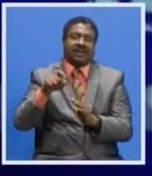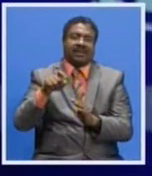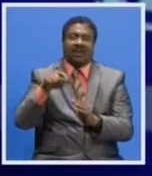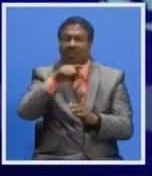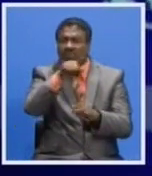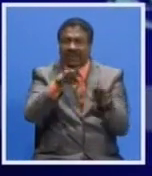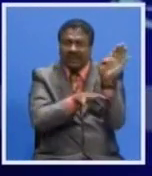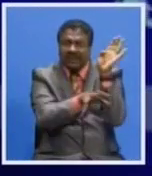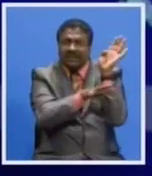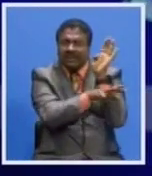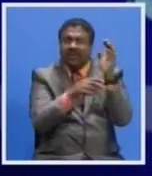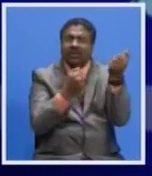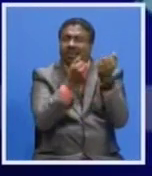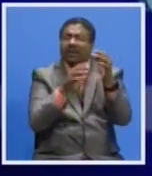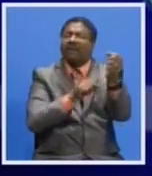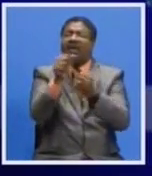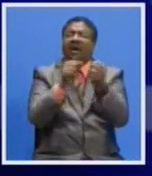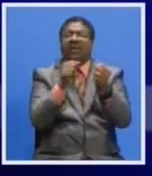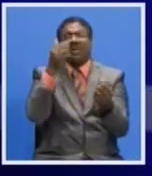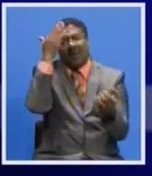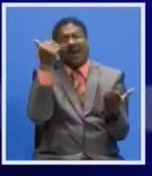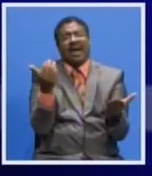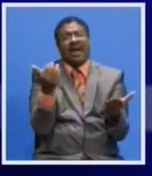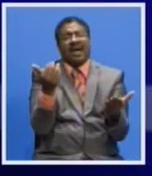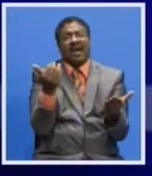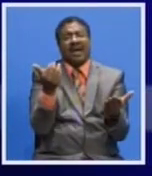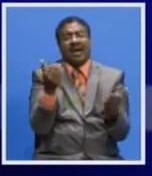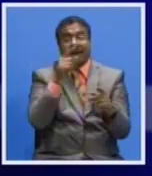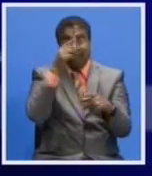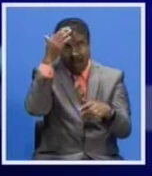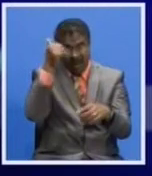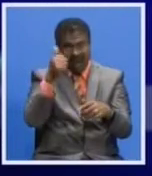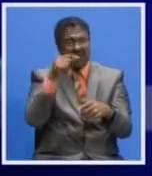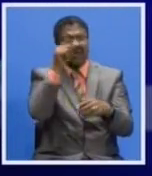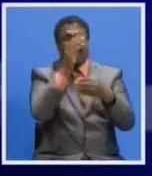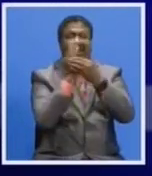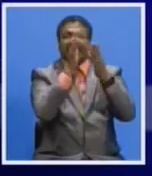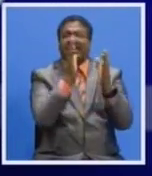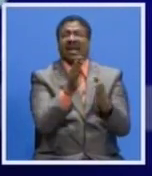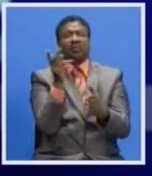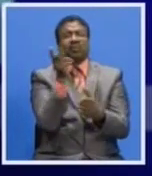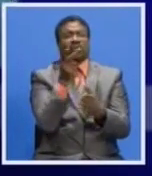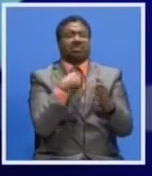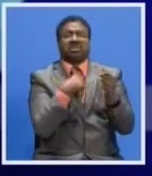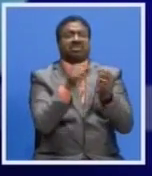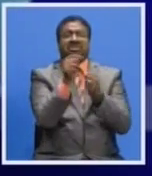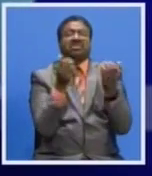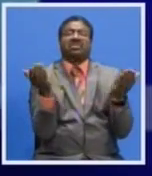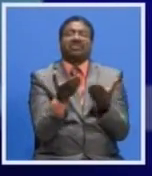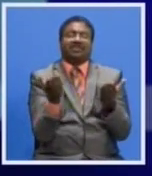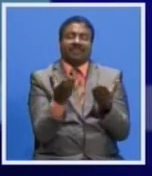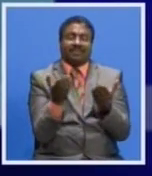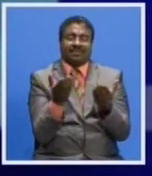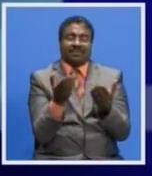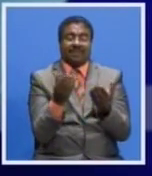for grassroots supporters to fight with their leaders who do not fight each other when they meet. He was speaking in Katuba